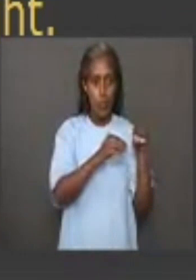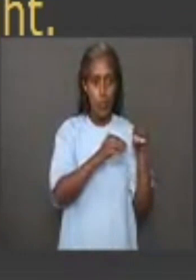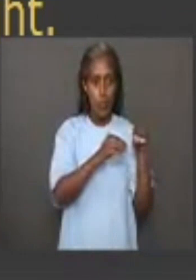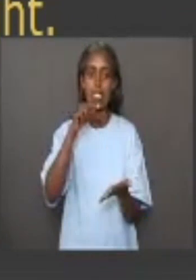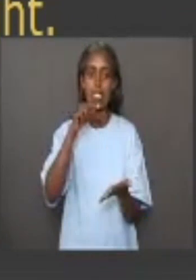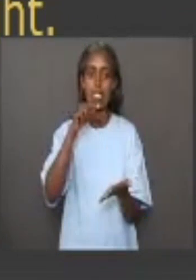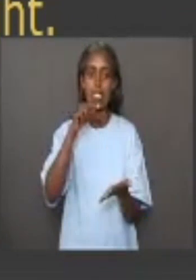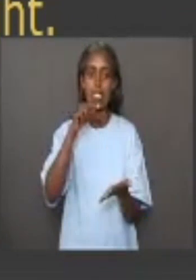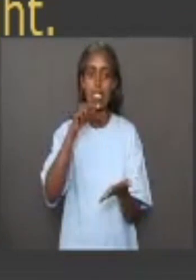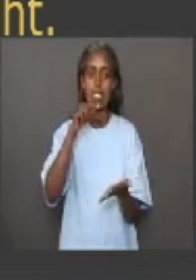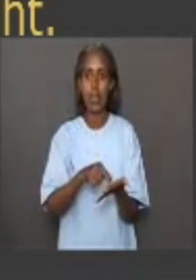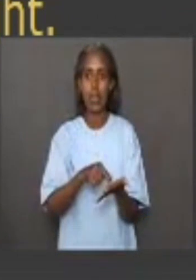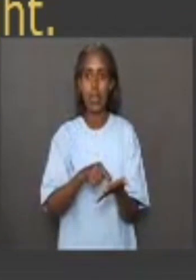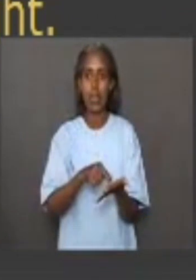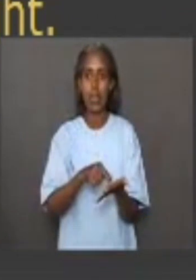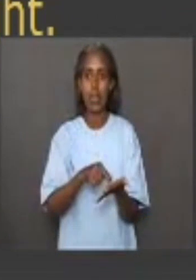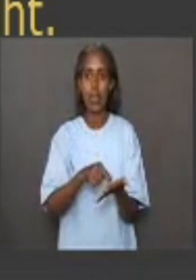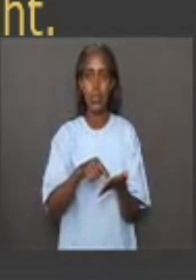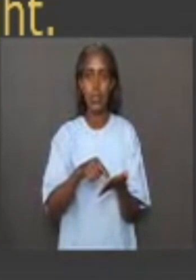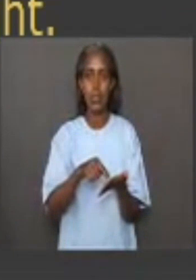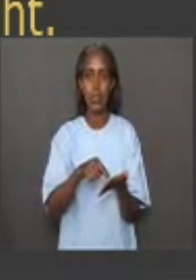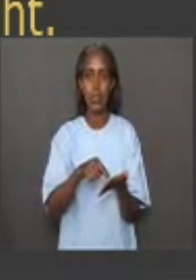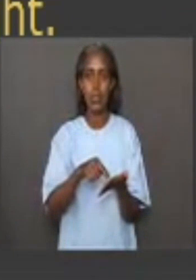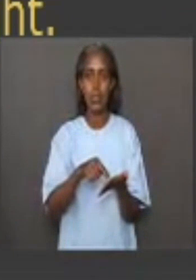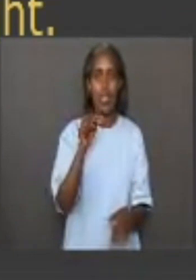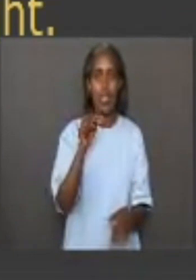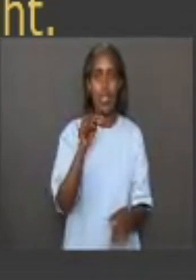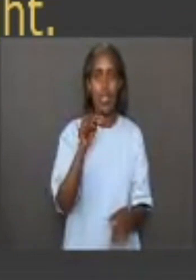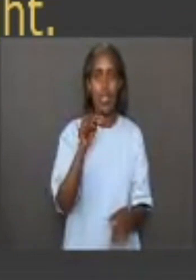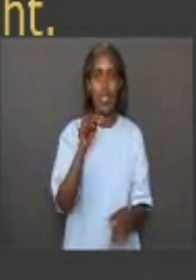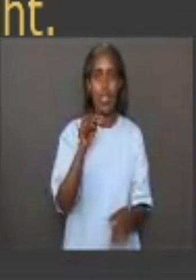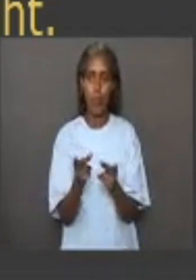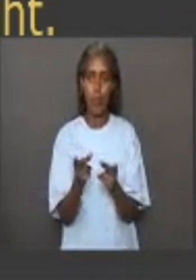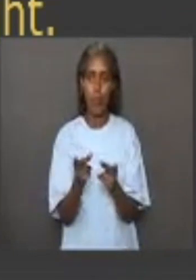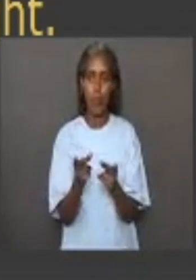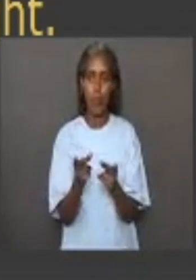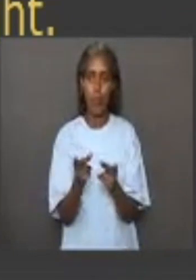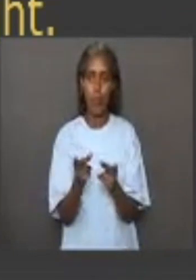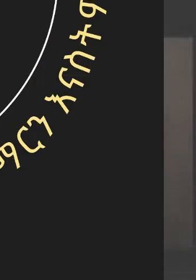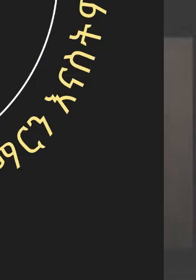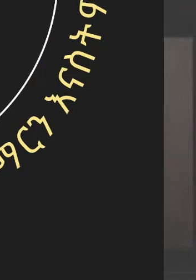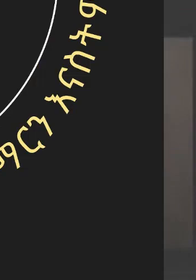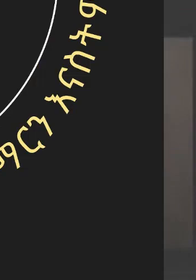decimal point n places to the right.